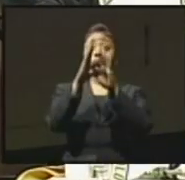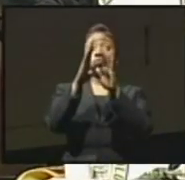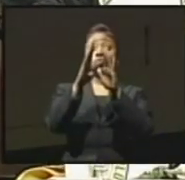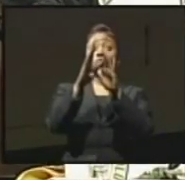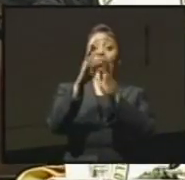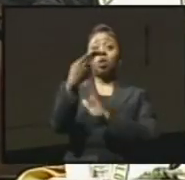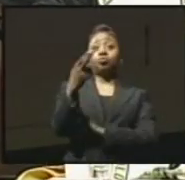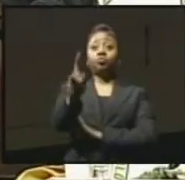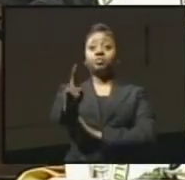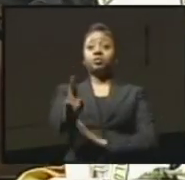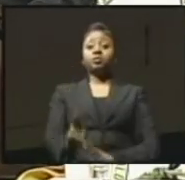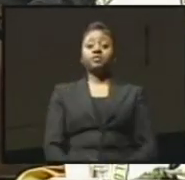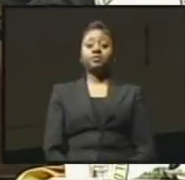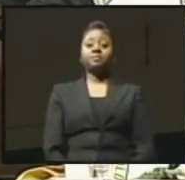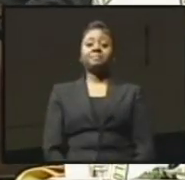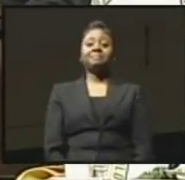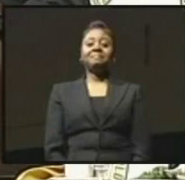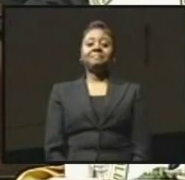Representatives.